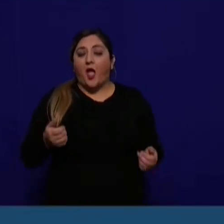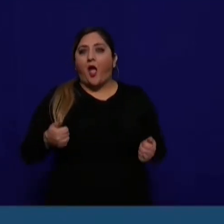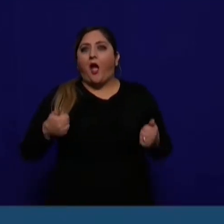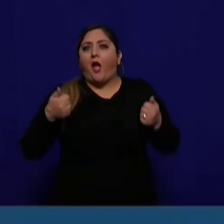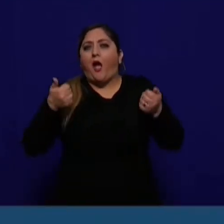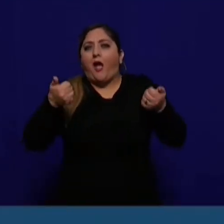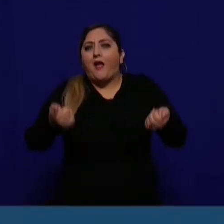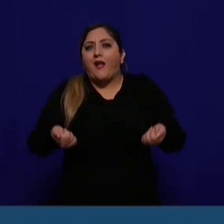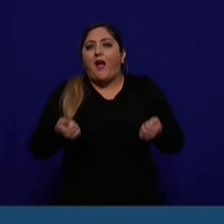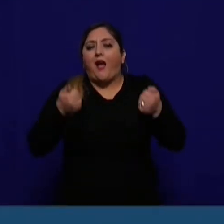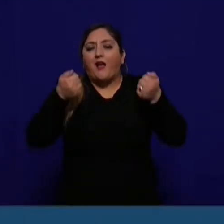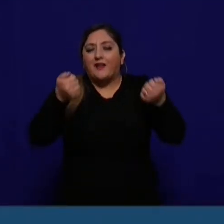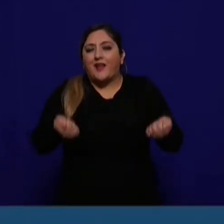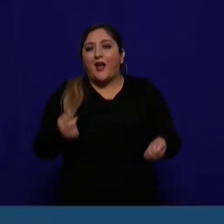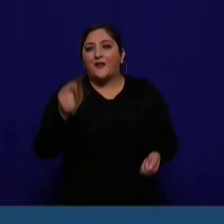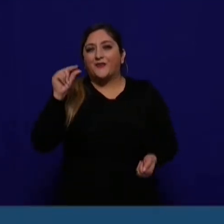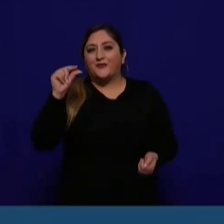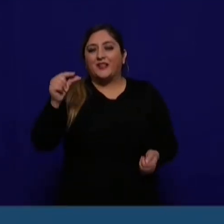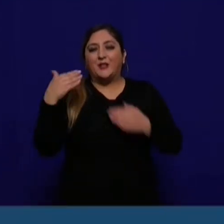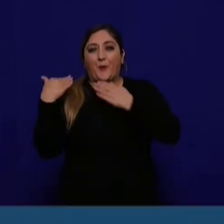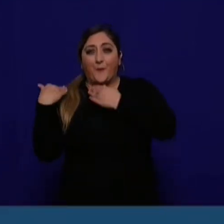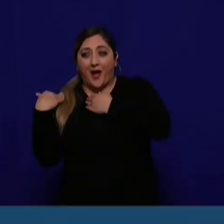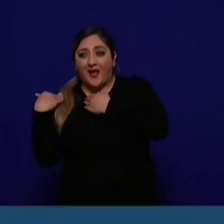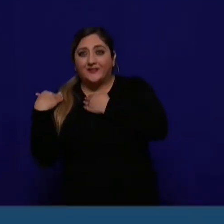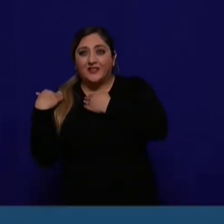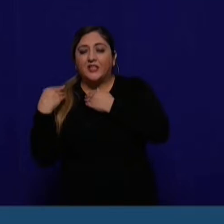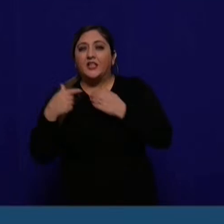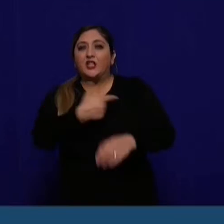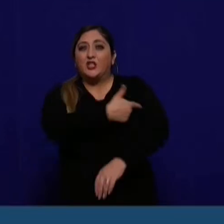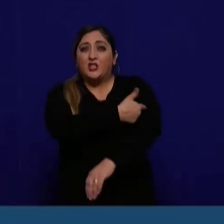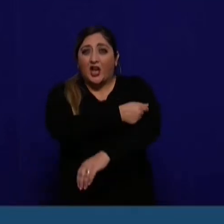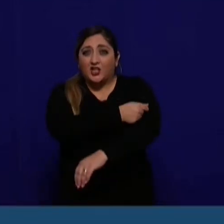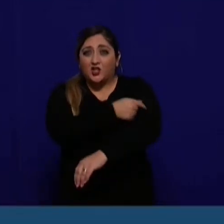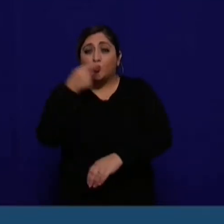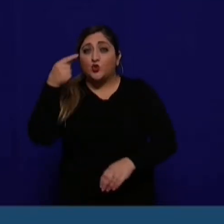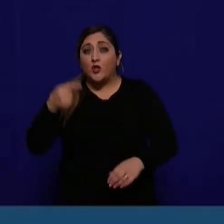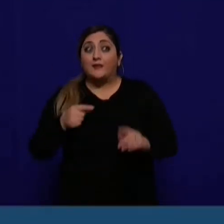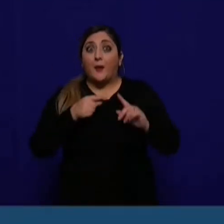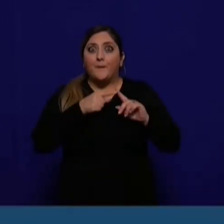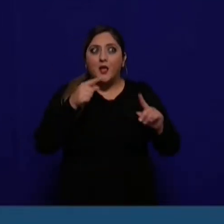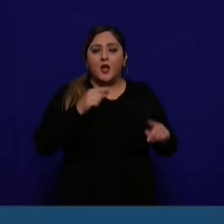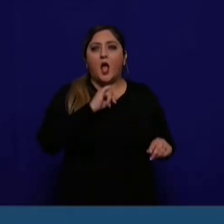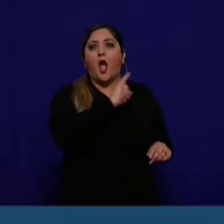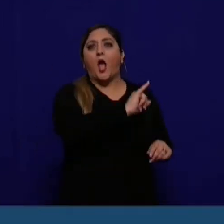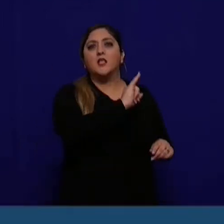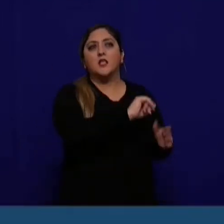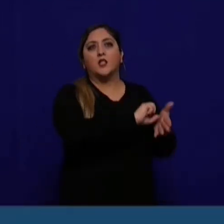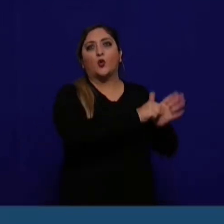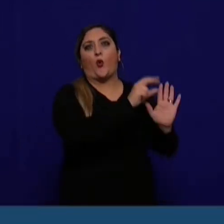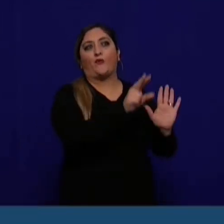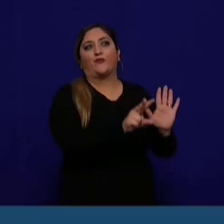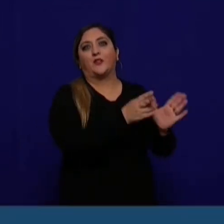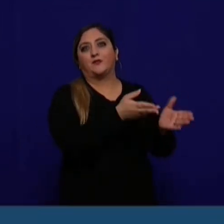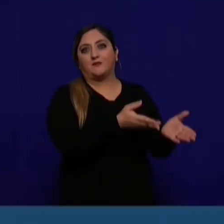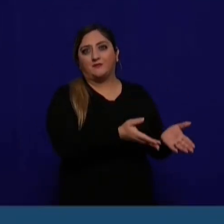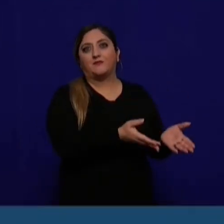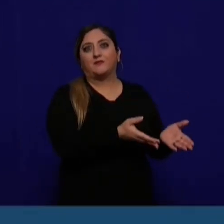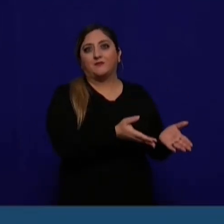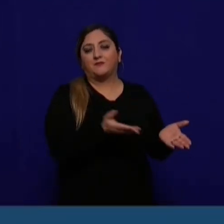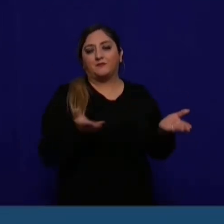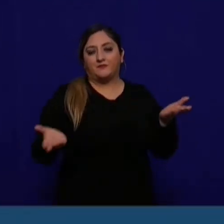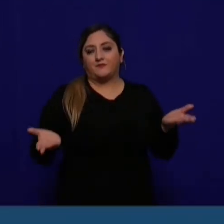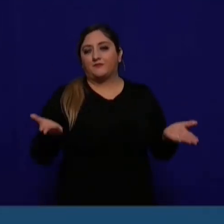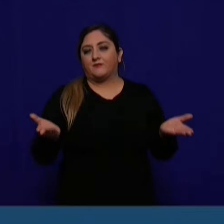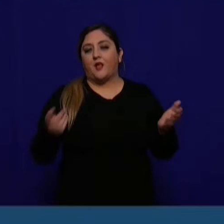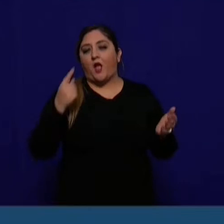jiġrilek bil-COVID huma ħafna iktar gravi dawk il-komplikazzjonijiet li ħroqlek il-COVID milli dawn is-side effects li jista' jkollha dit